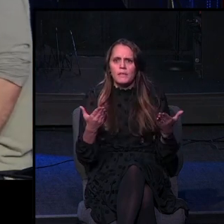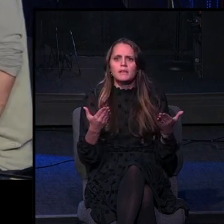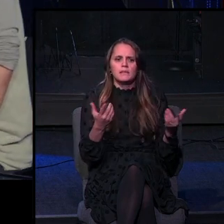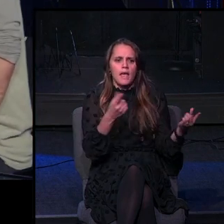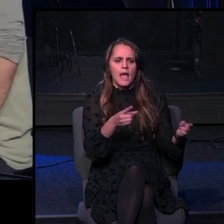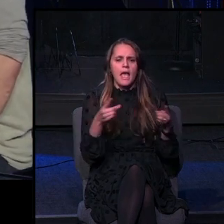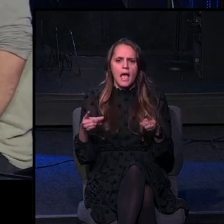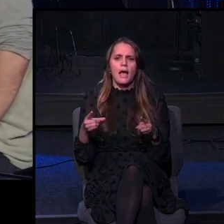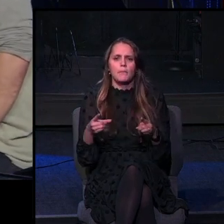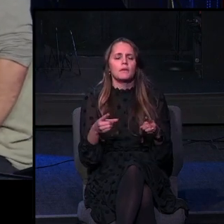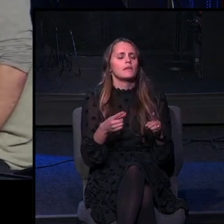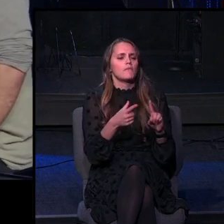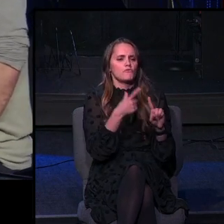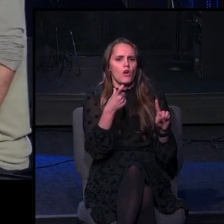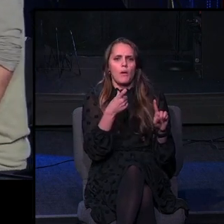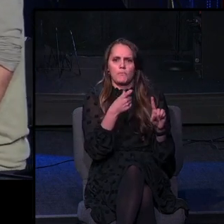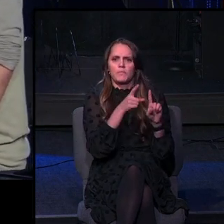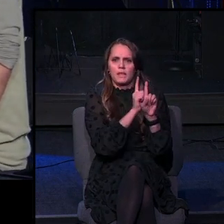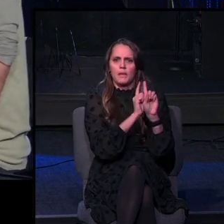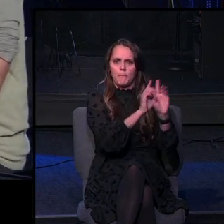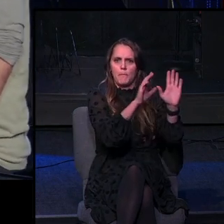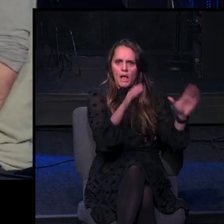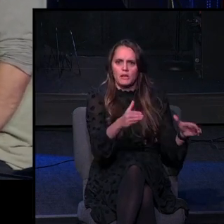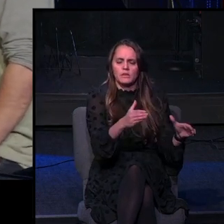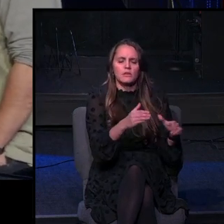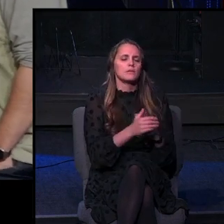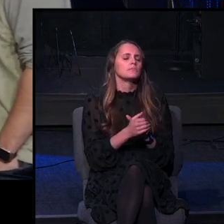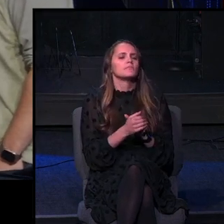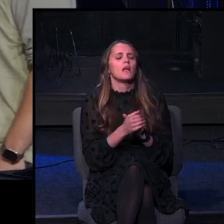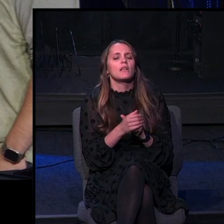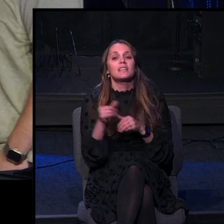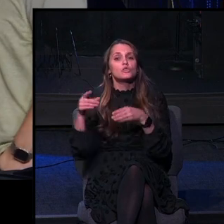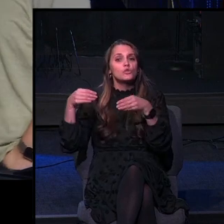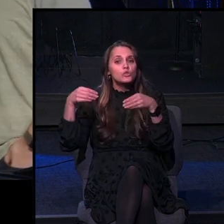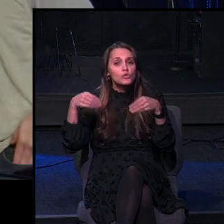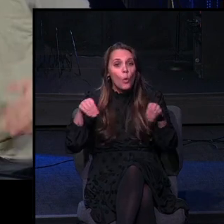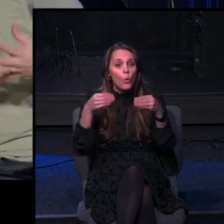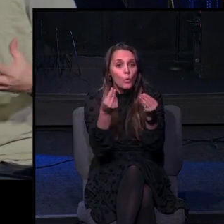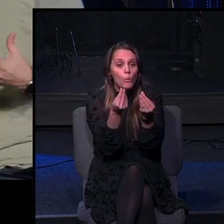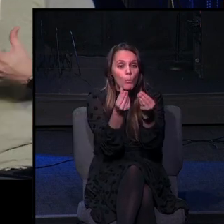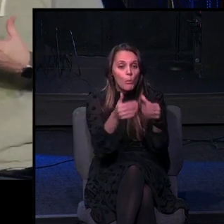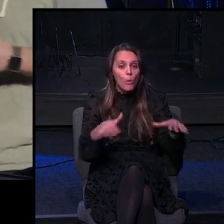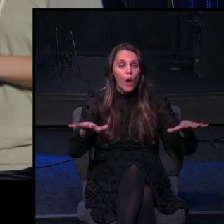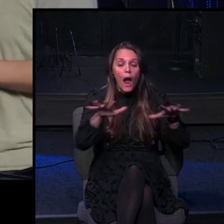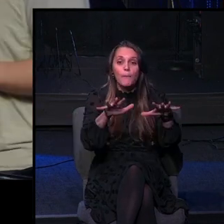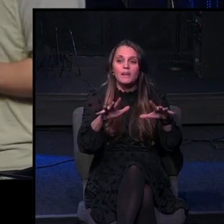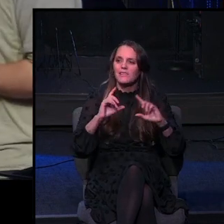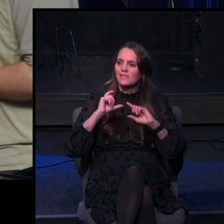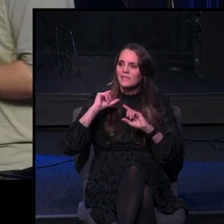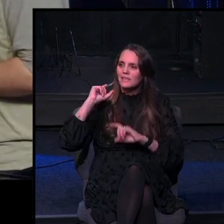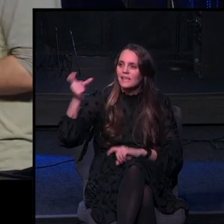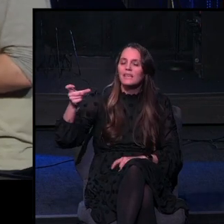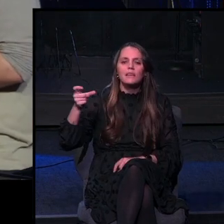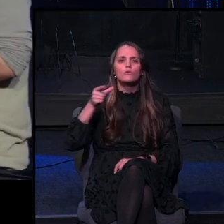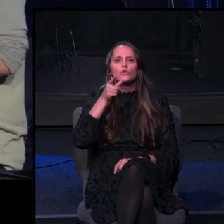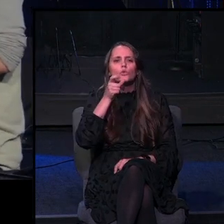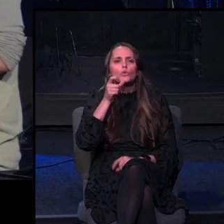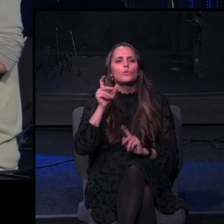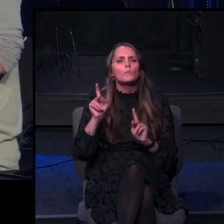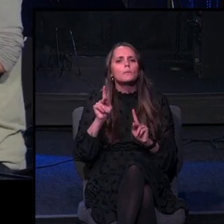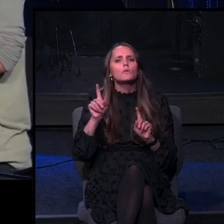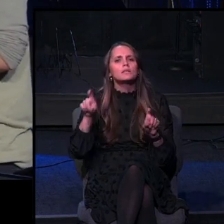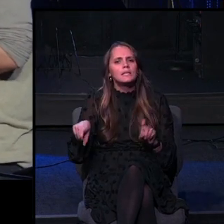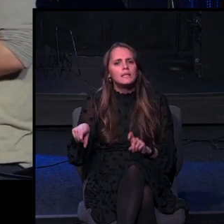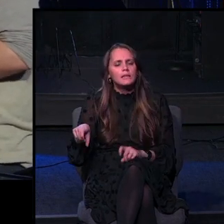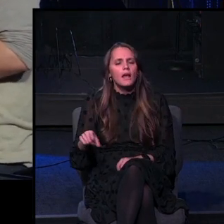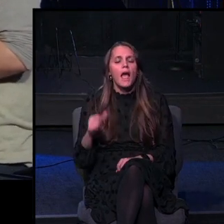All the believers were together. They had everything in common. They sold property and possessions to give to anyone who had need. Every